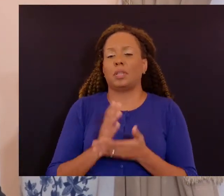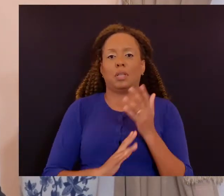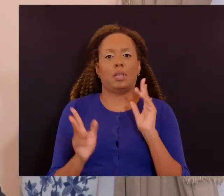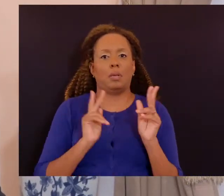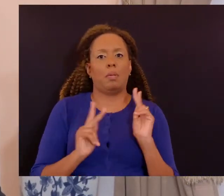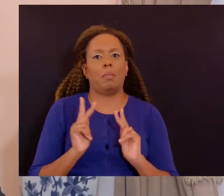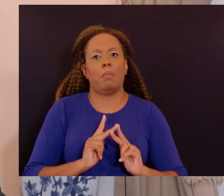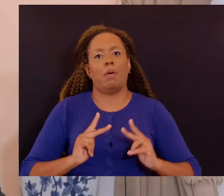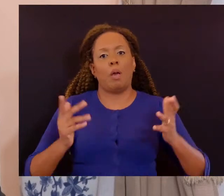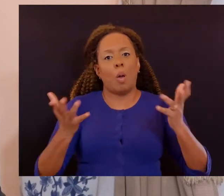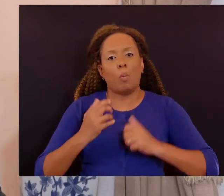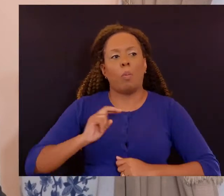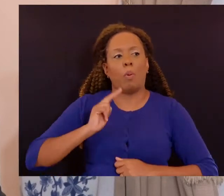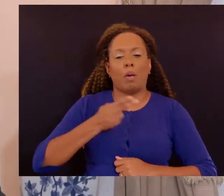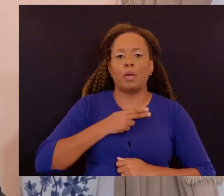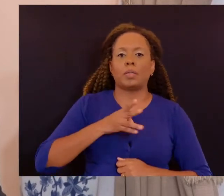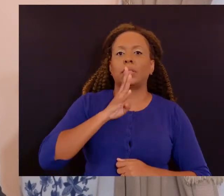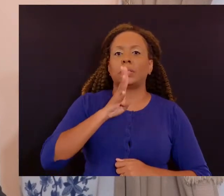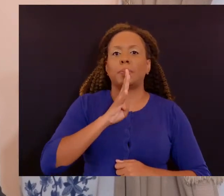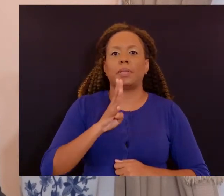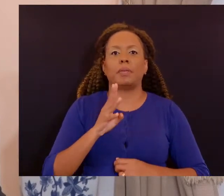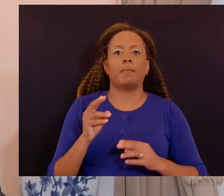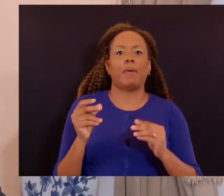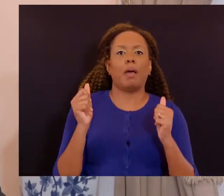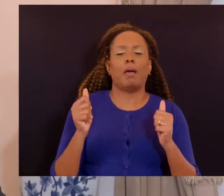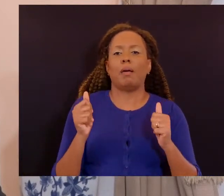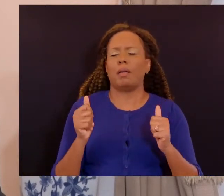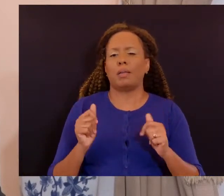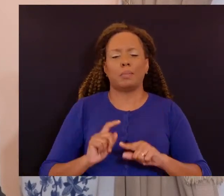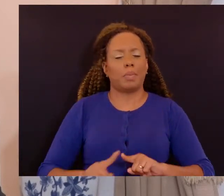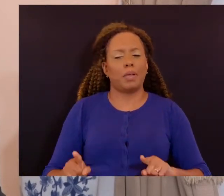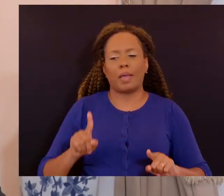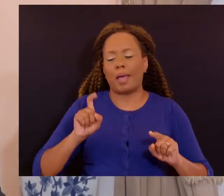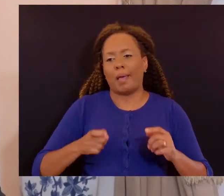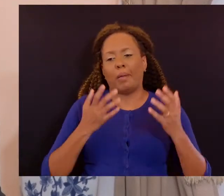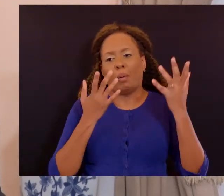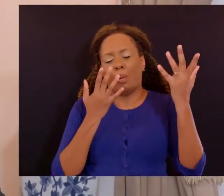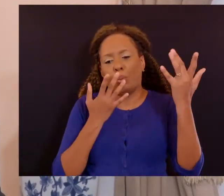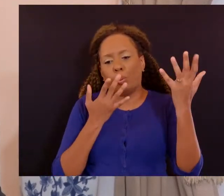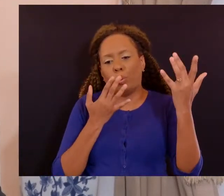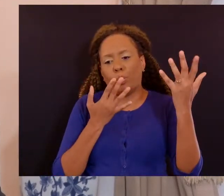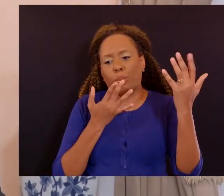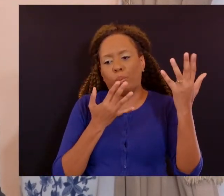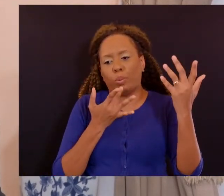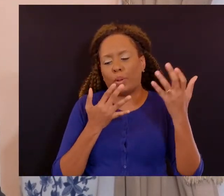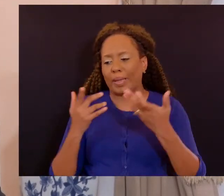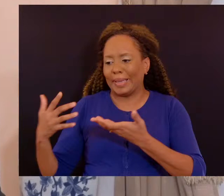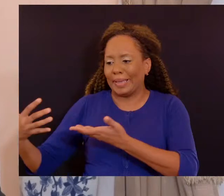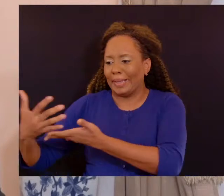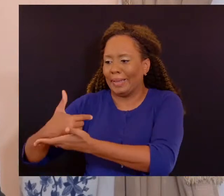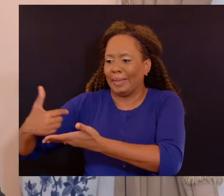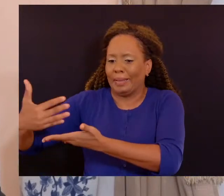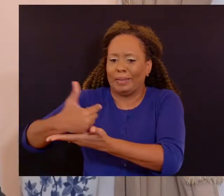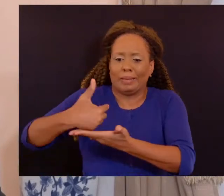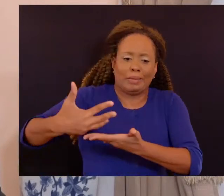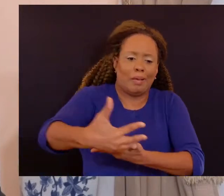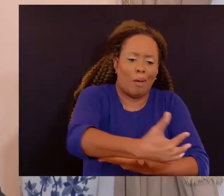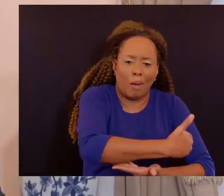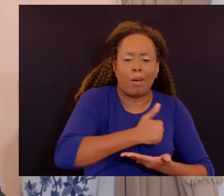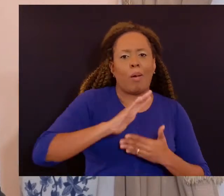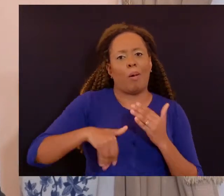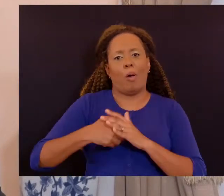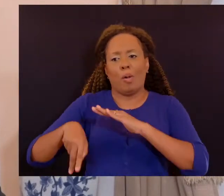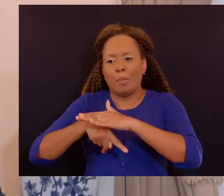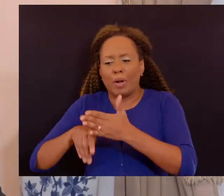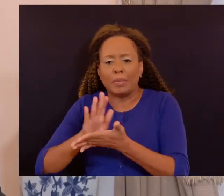us to be able to speak before, the truth is that once we gather the data and we enter it, it also has to be analyzed, and we need to be in a position